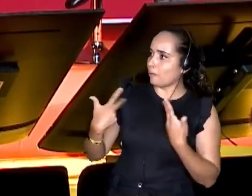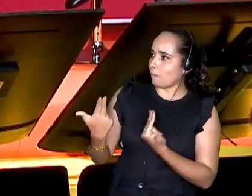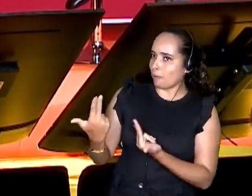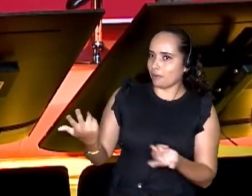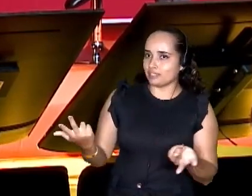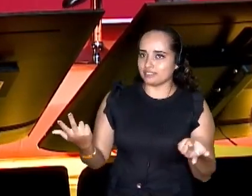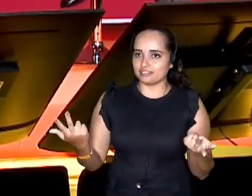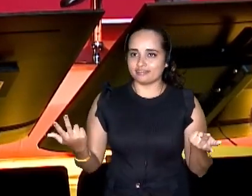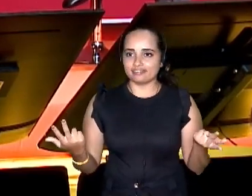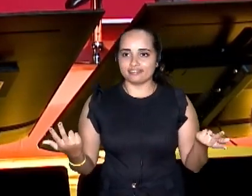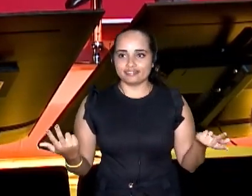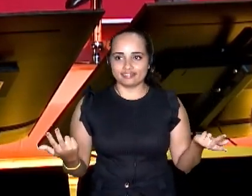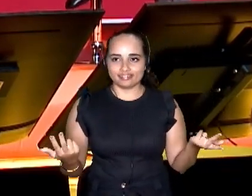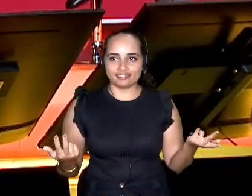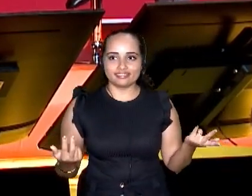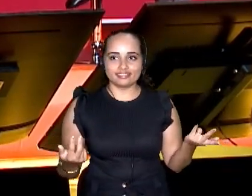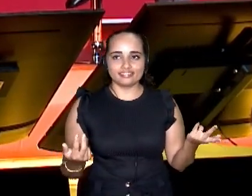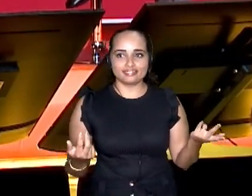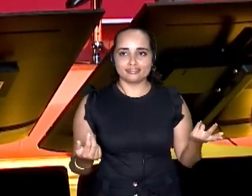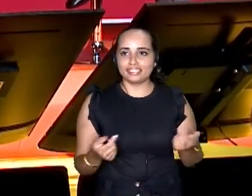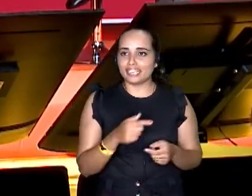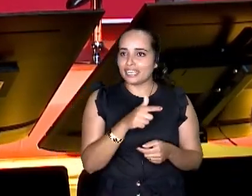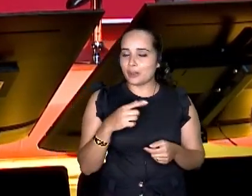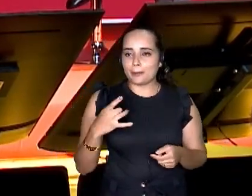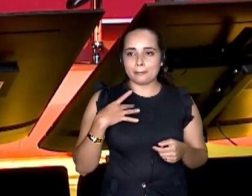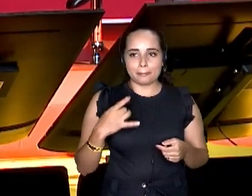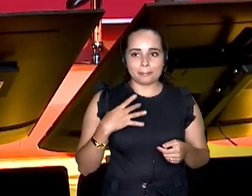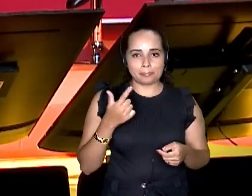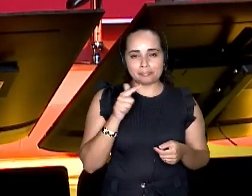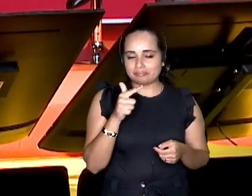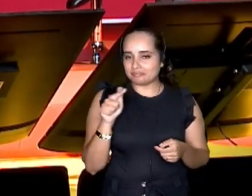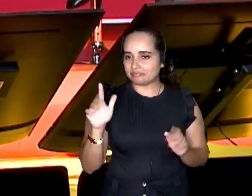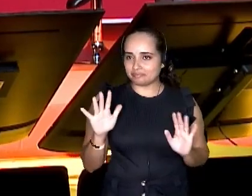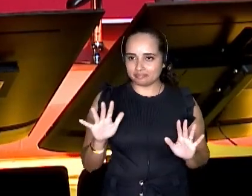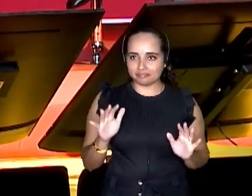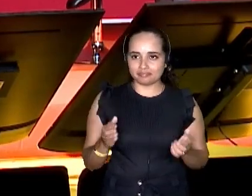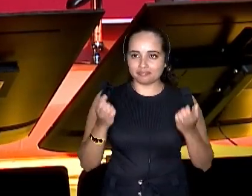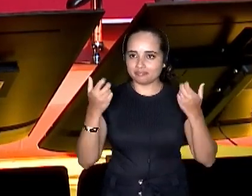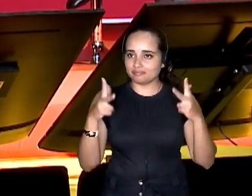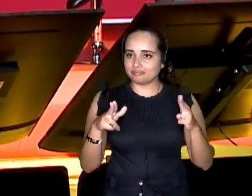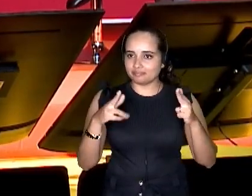No, don't be scared. I think it's, as I said before, and I truly mean that,